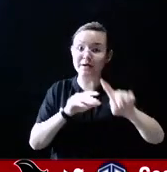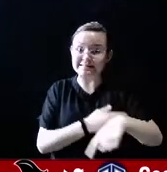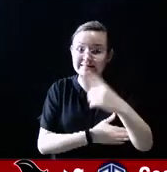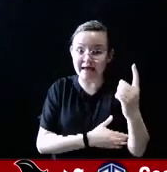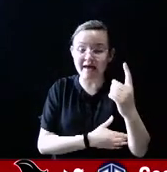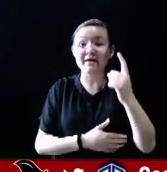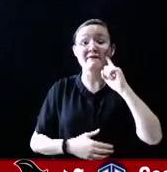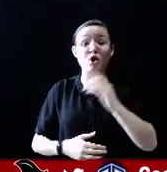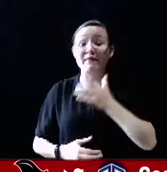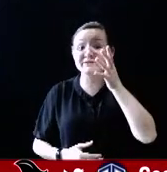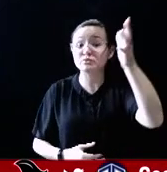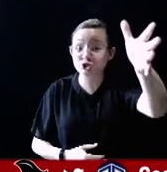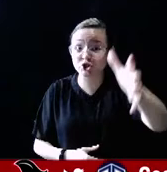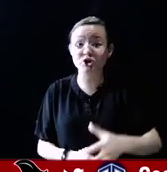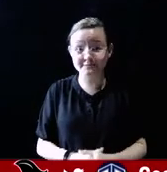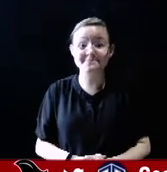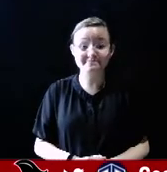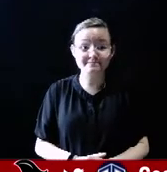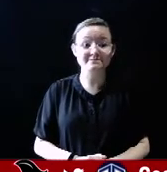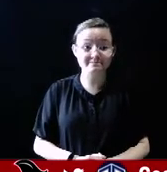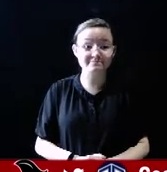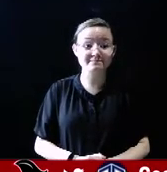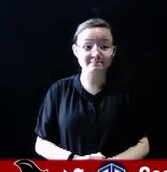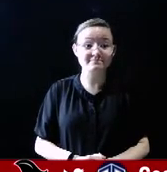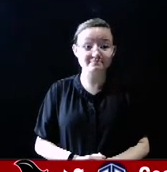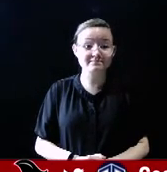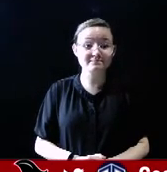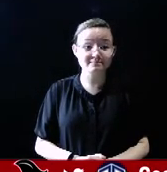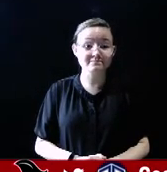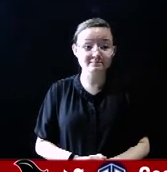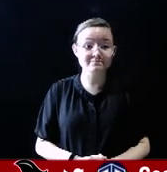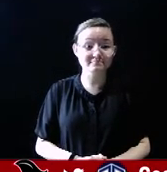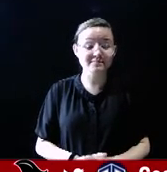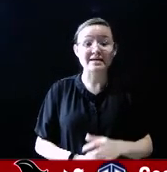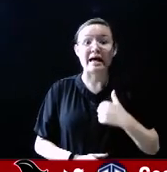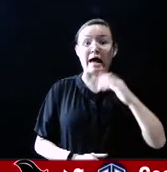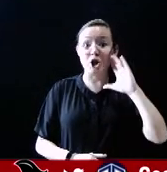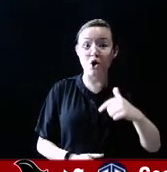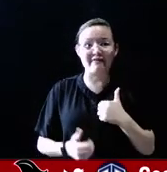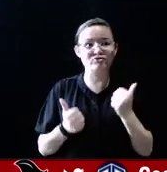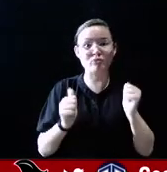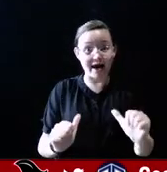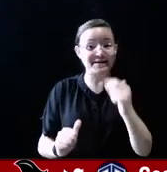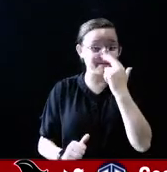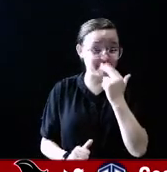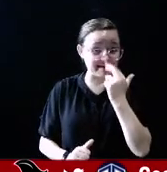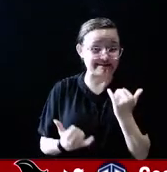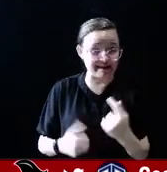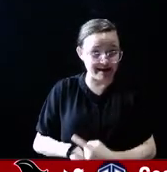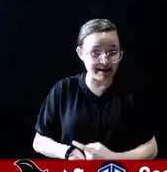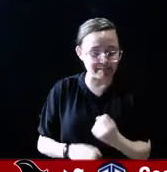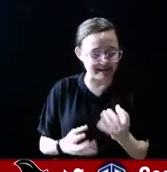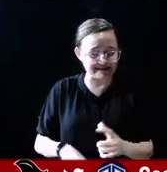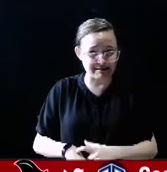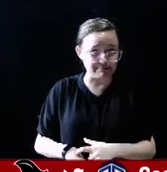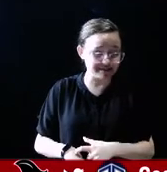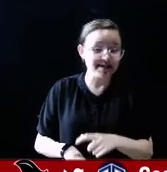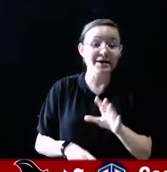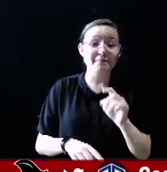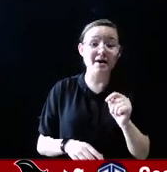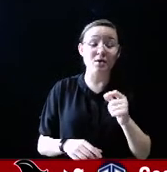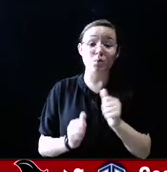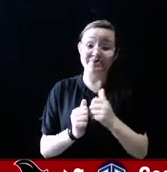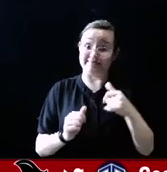the trajectory of the rest of your life. I know that I've made a myriad of attempts at being funny today, but with this point, I'm